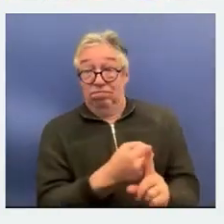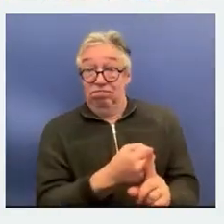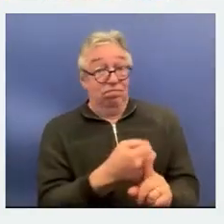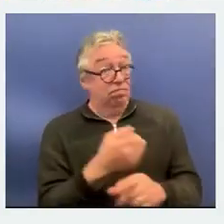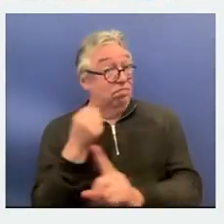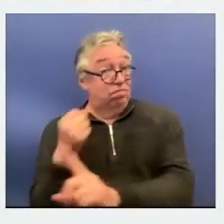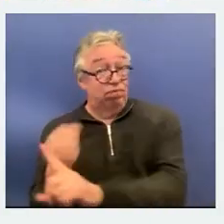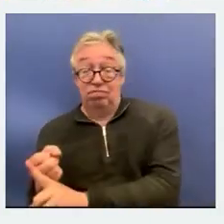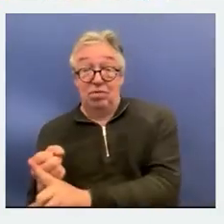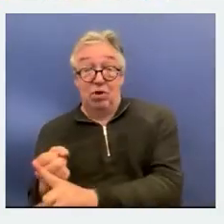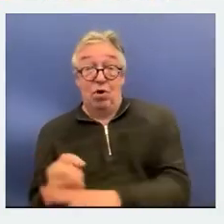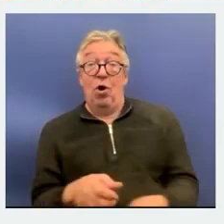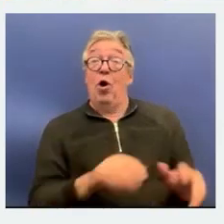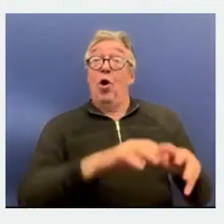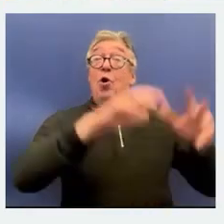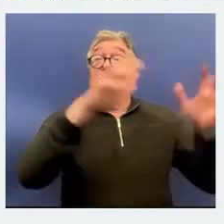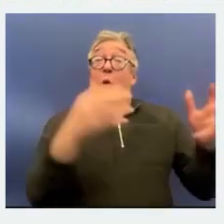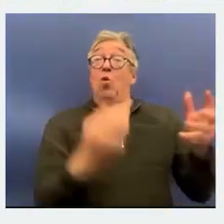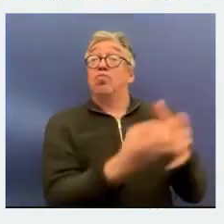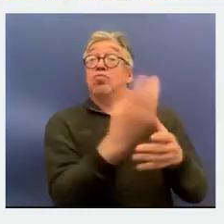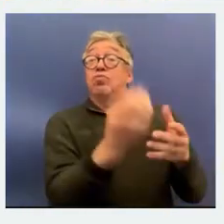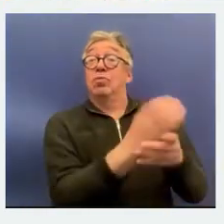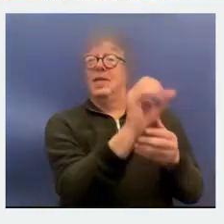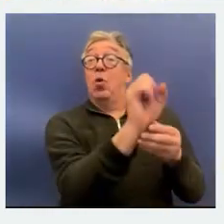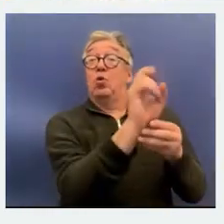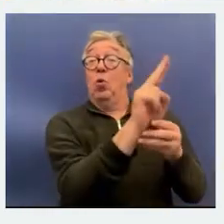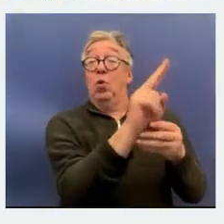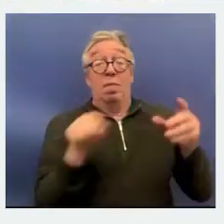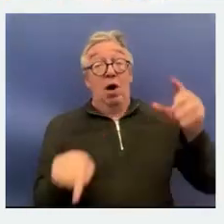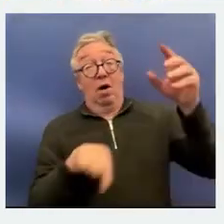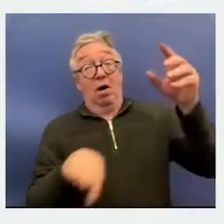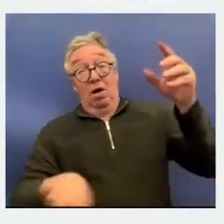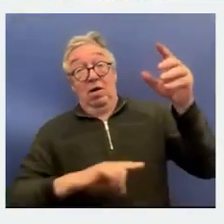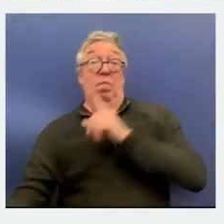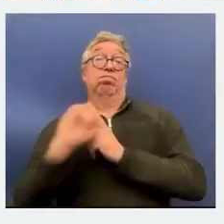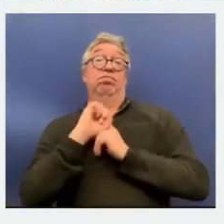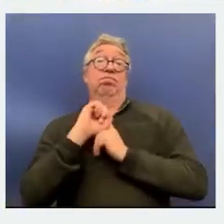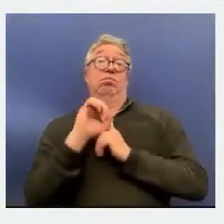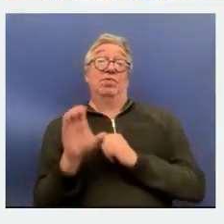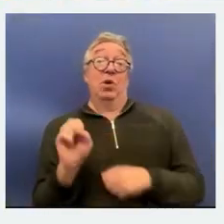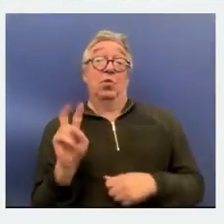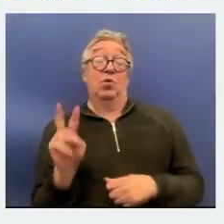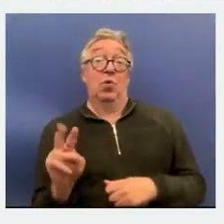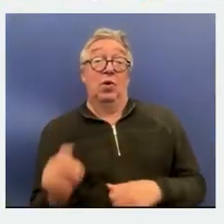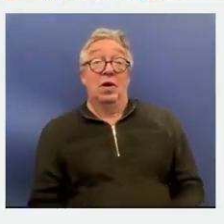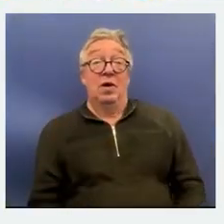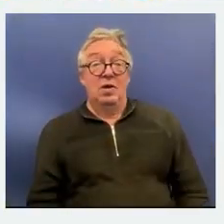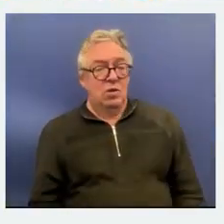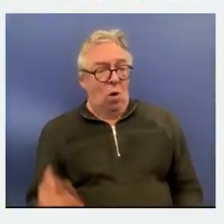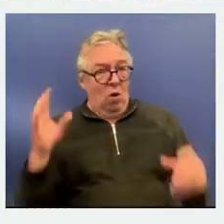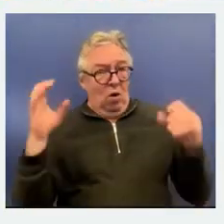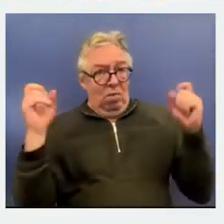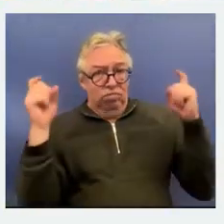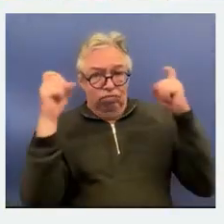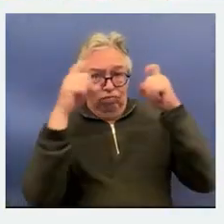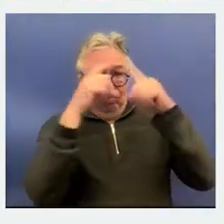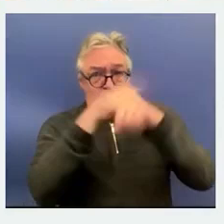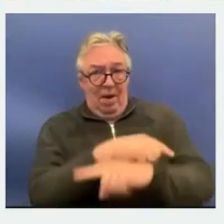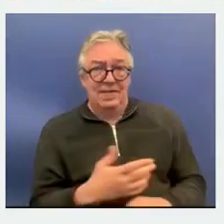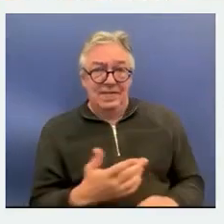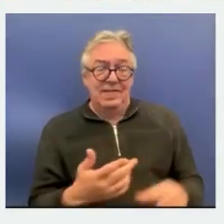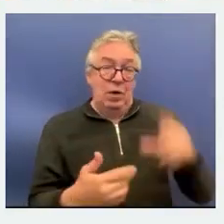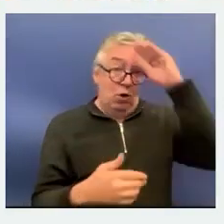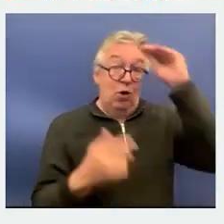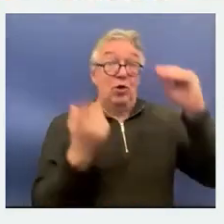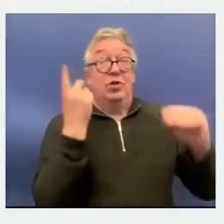ones suffering from CO2. So it's a complex issue to link gender and climate, and we hope we did a good job here.